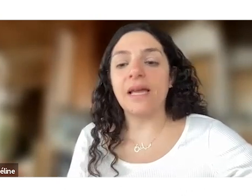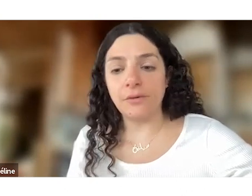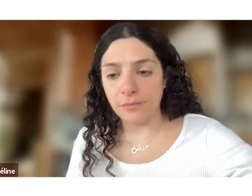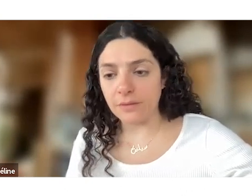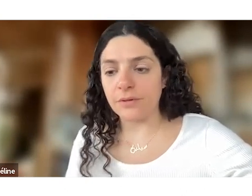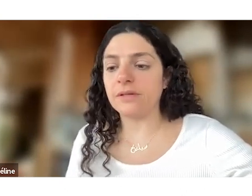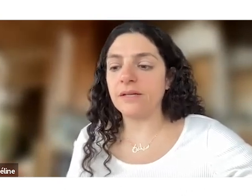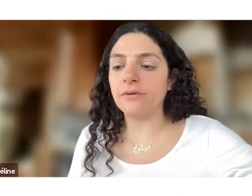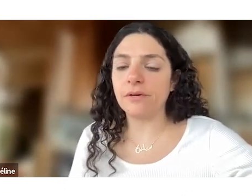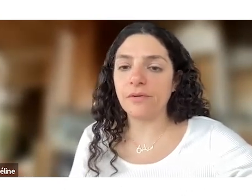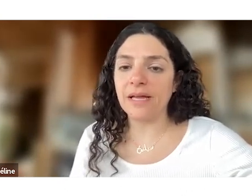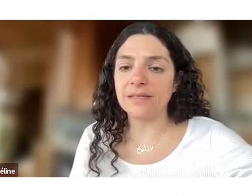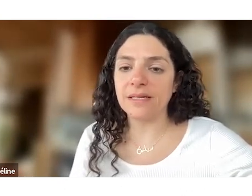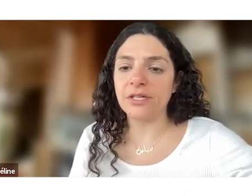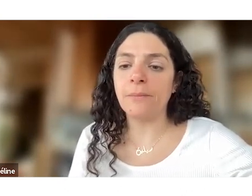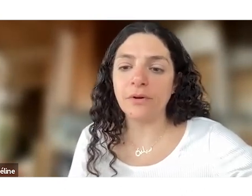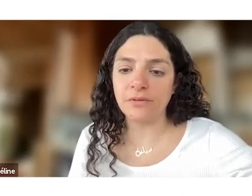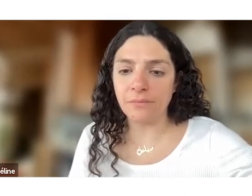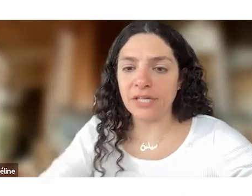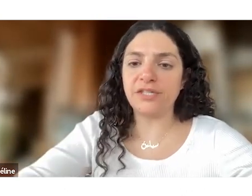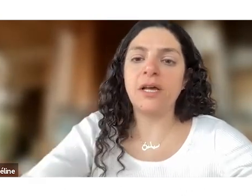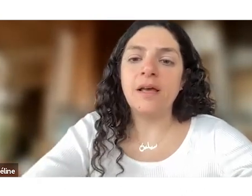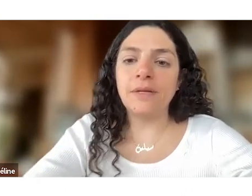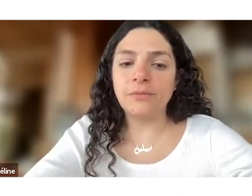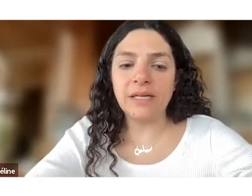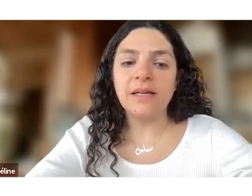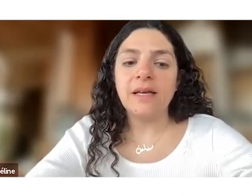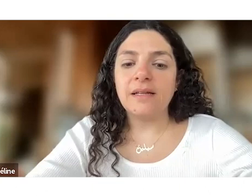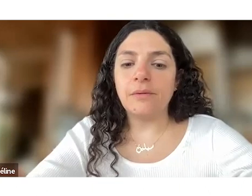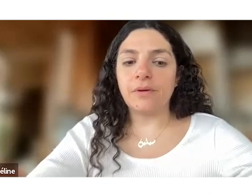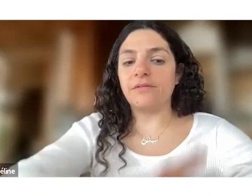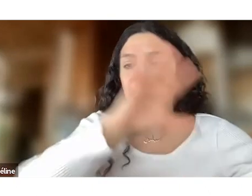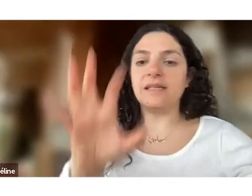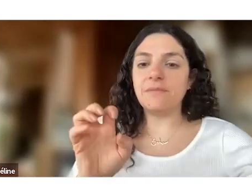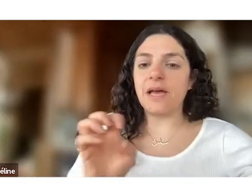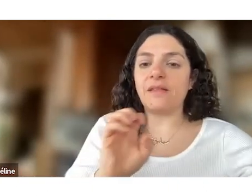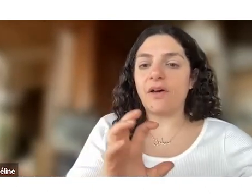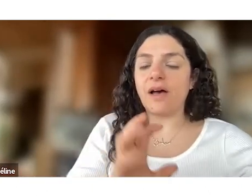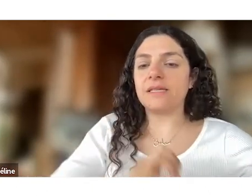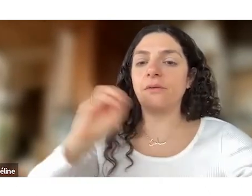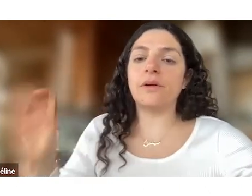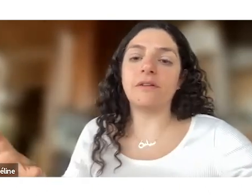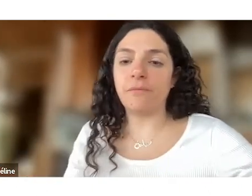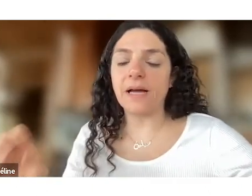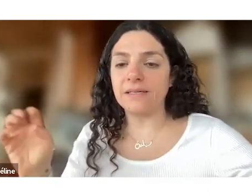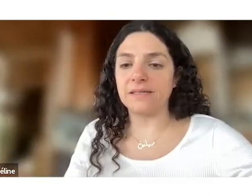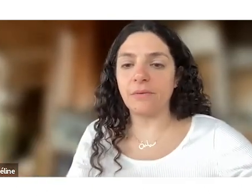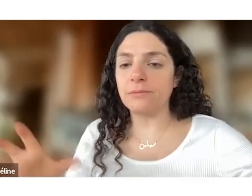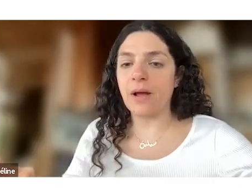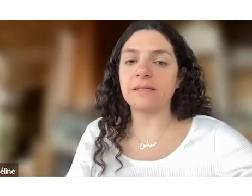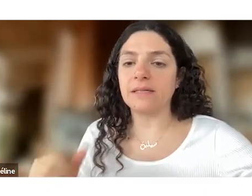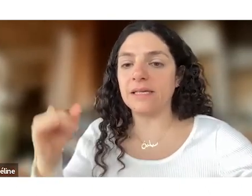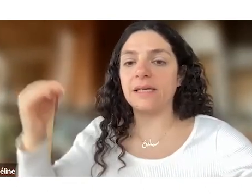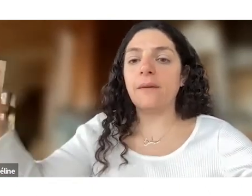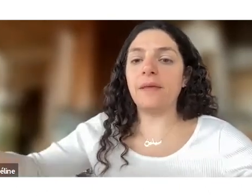academia and the real world. And you are creating such an important bridge between the world of academia and thoughts and the world of practice and